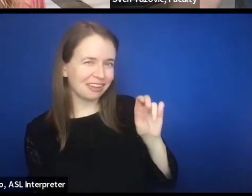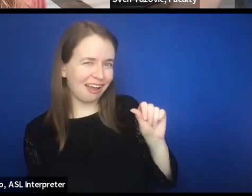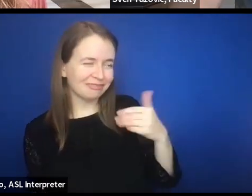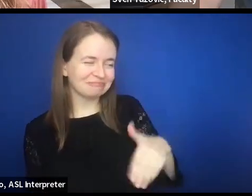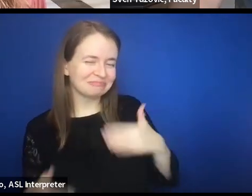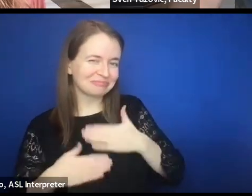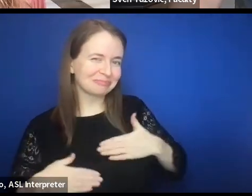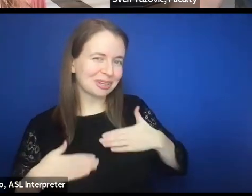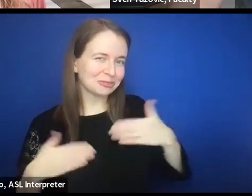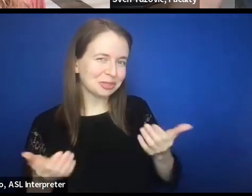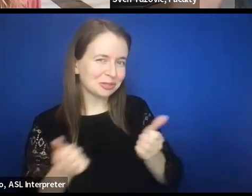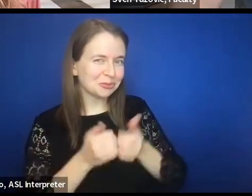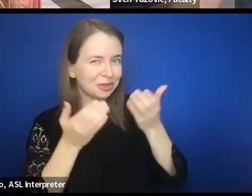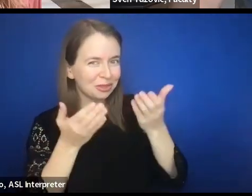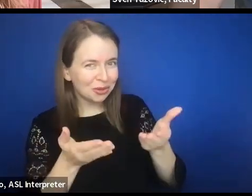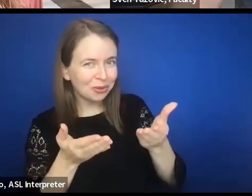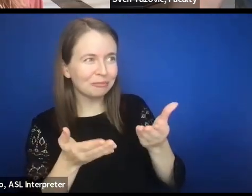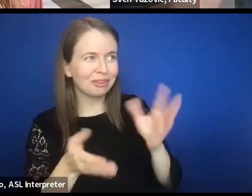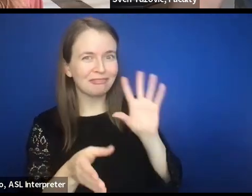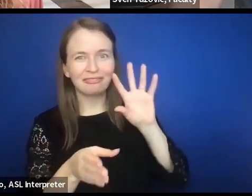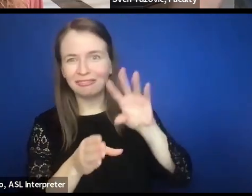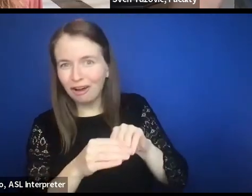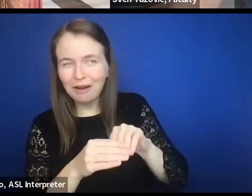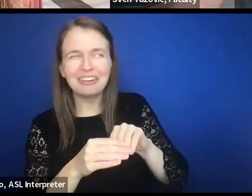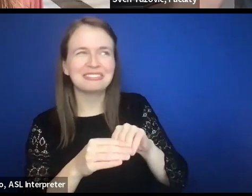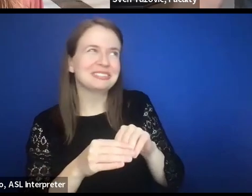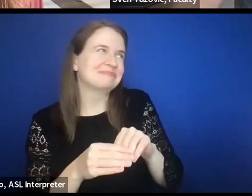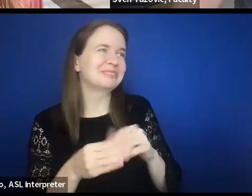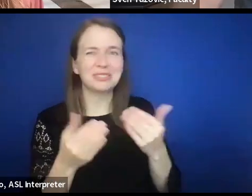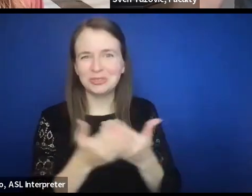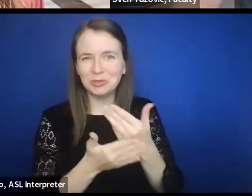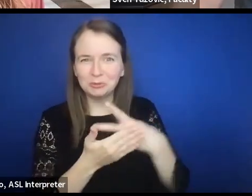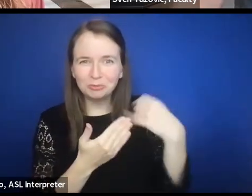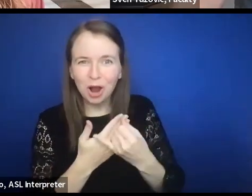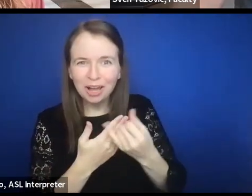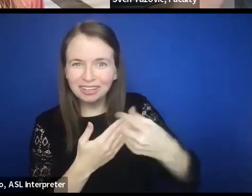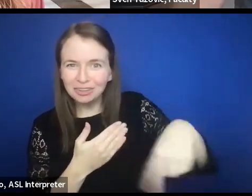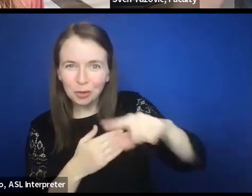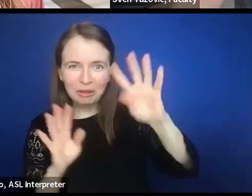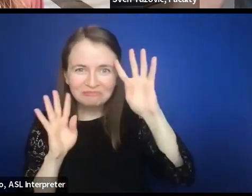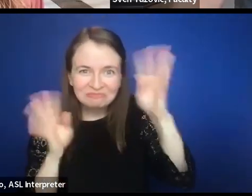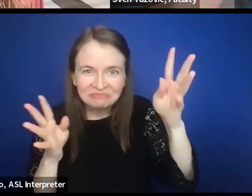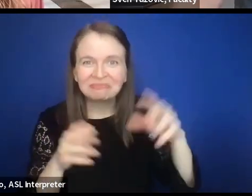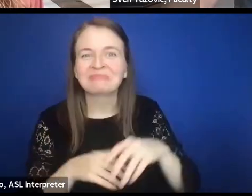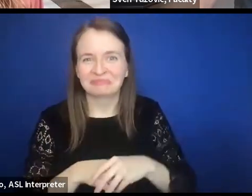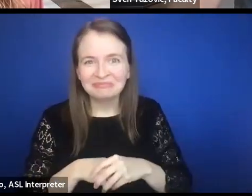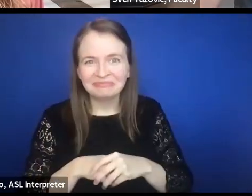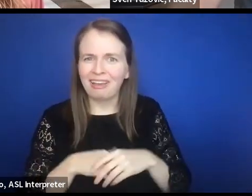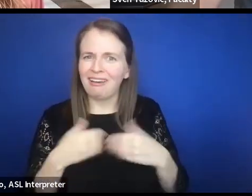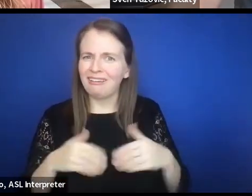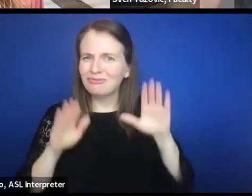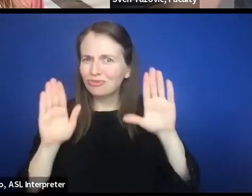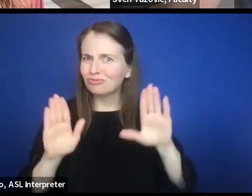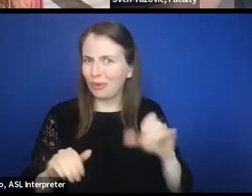pleasure to be with you and to be part of this new project that you guys have come up with. I think it's a